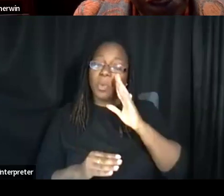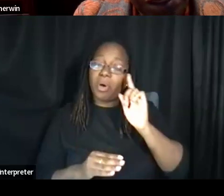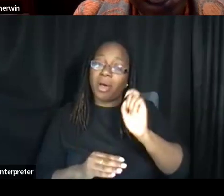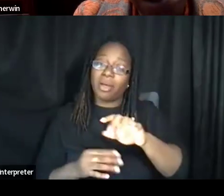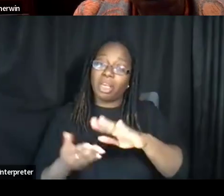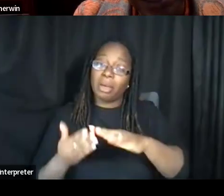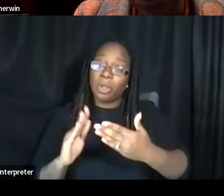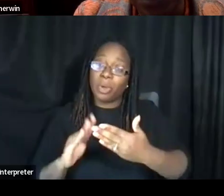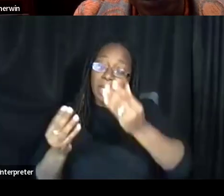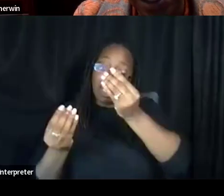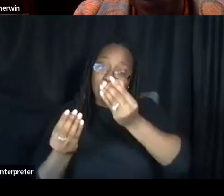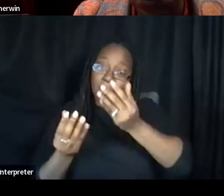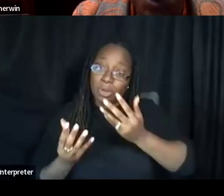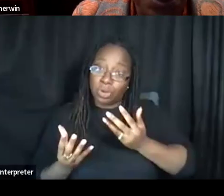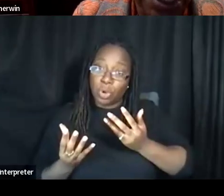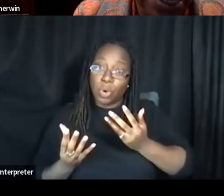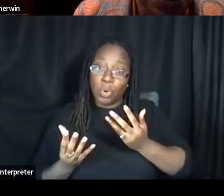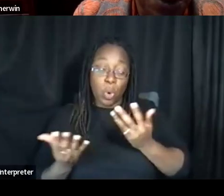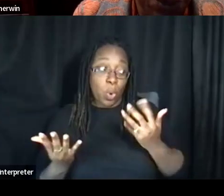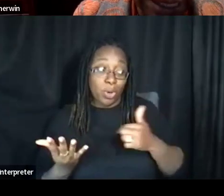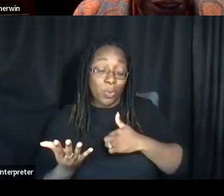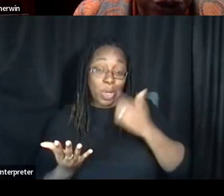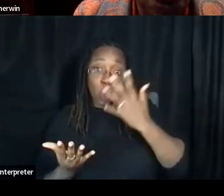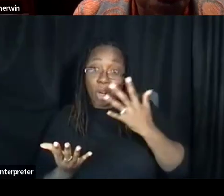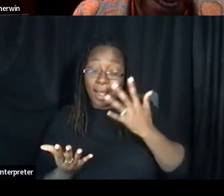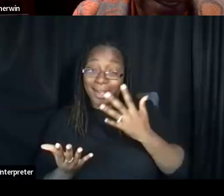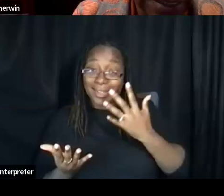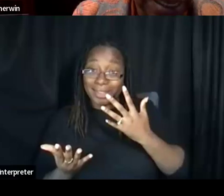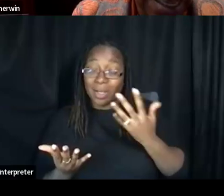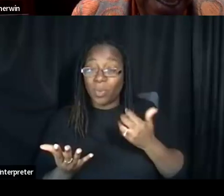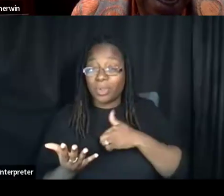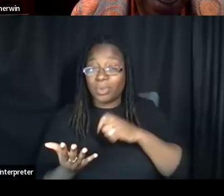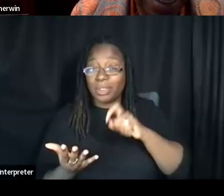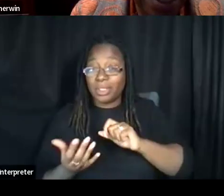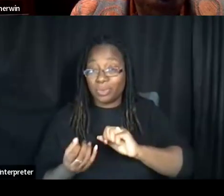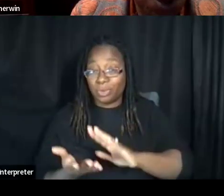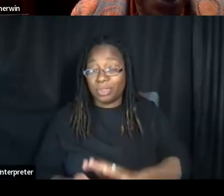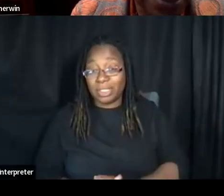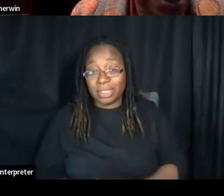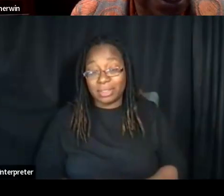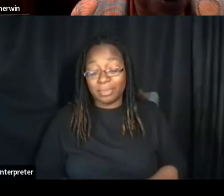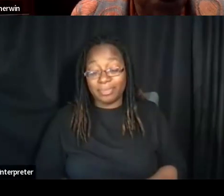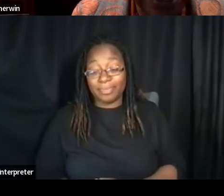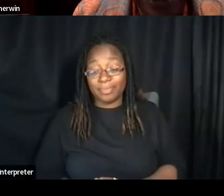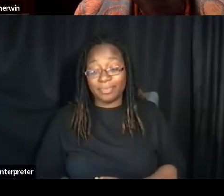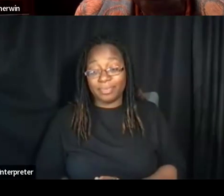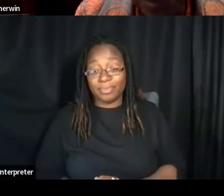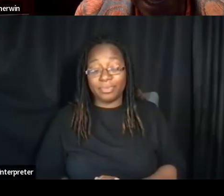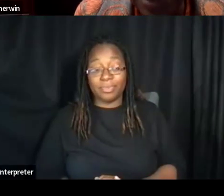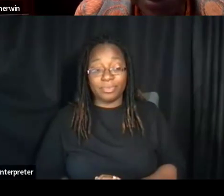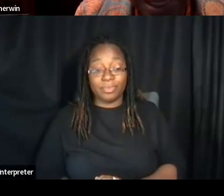to tell us how we looked and what are the things that we need to address. And once